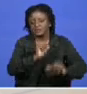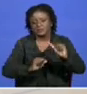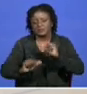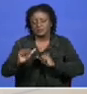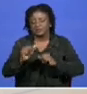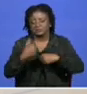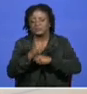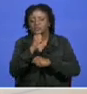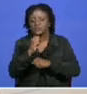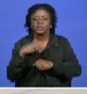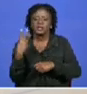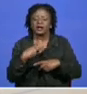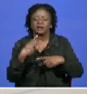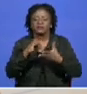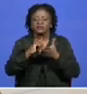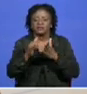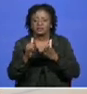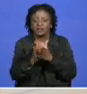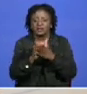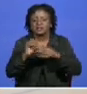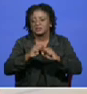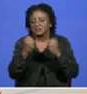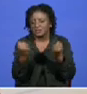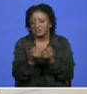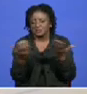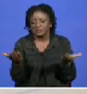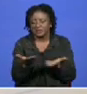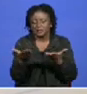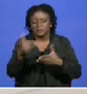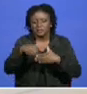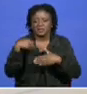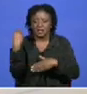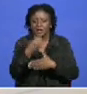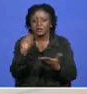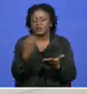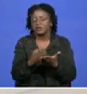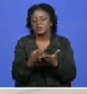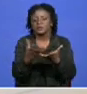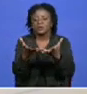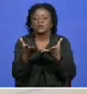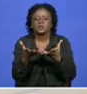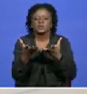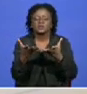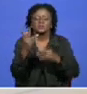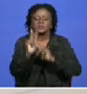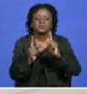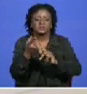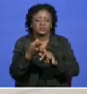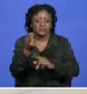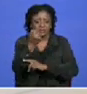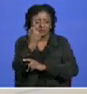we have those facilities available in our economy. And we also want persons to